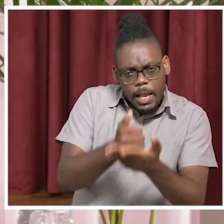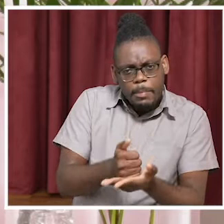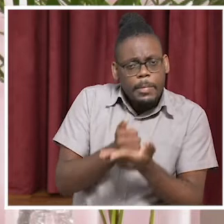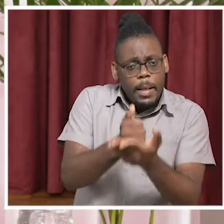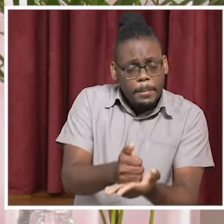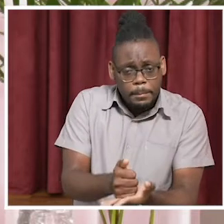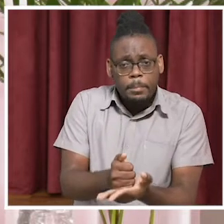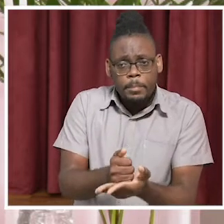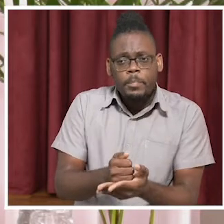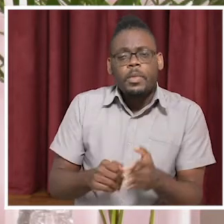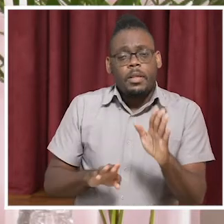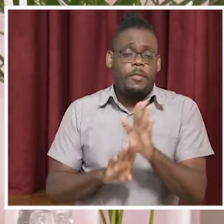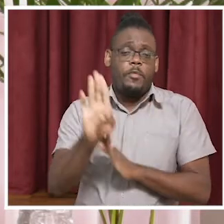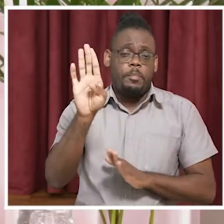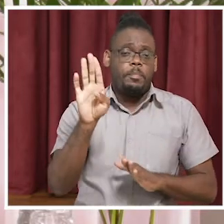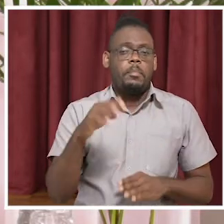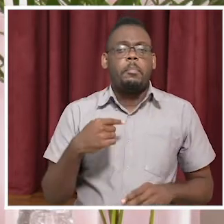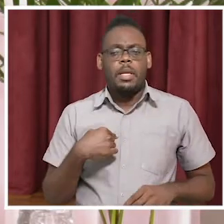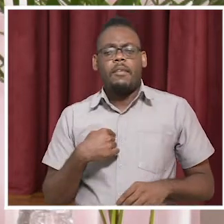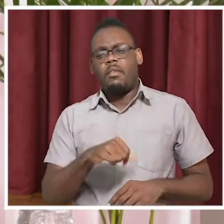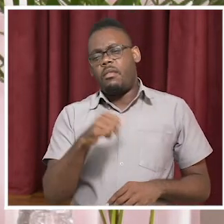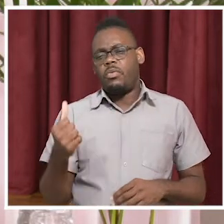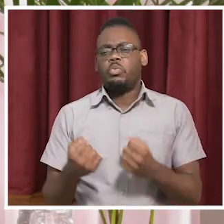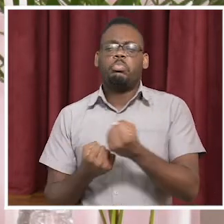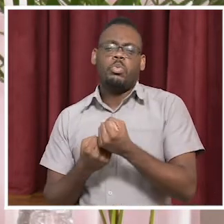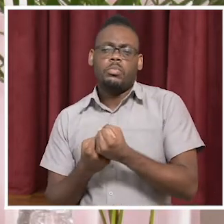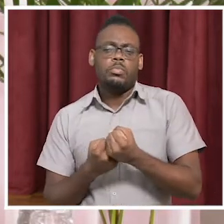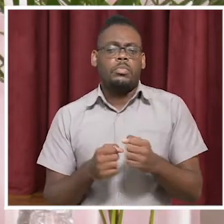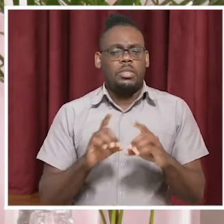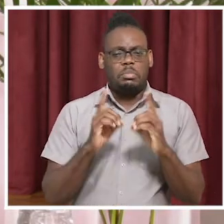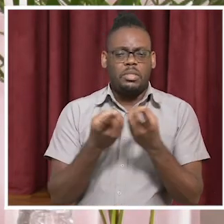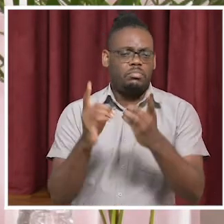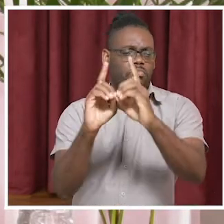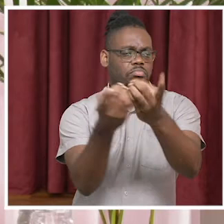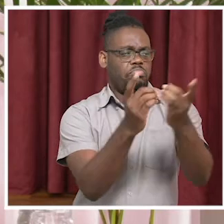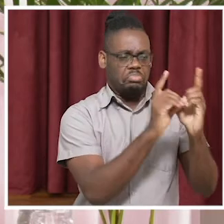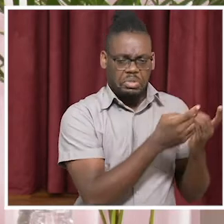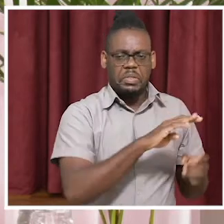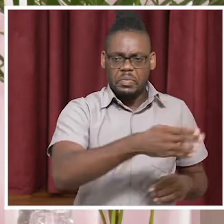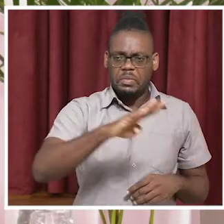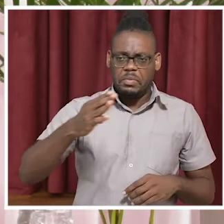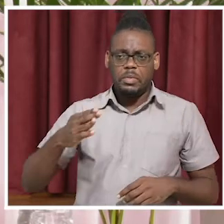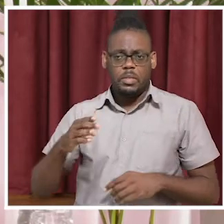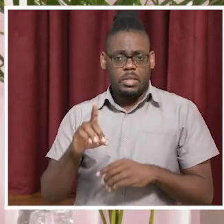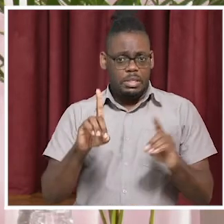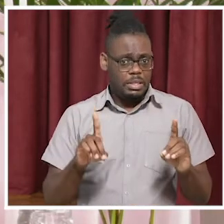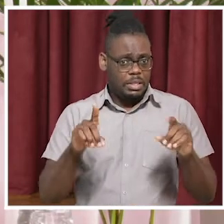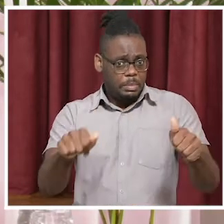Right? We have other support divisions within the ministry. Our disability affairs unit deals